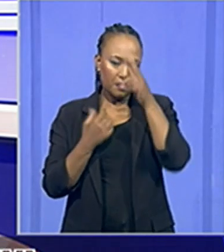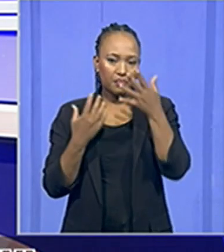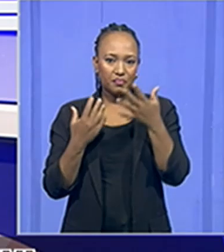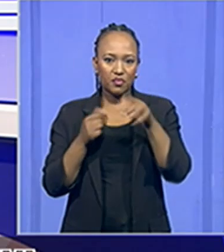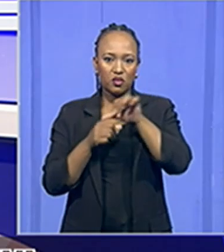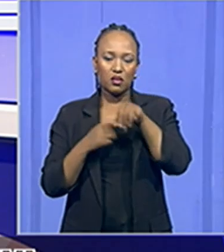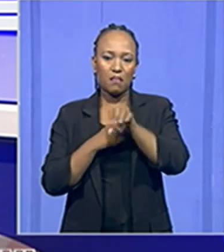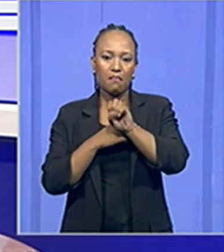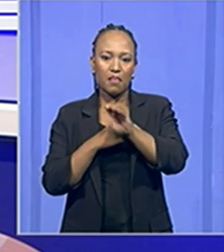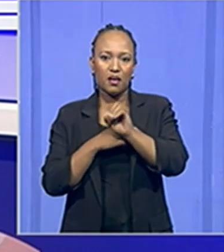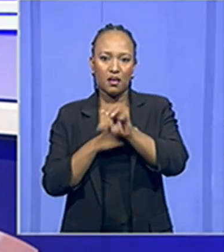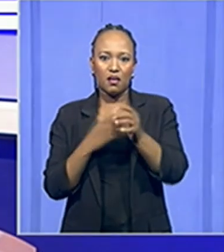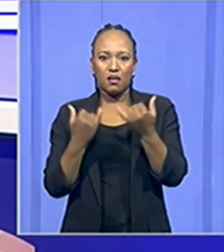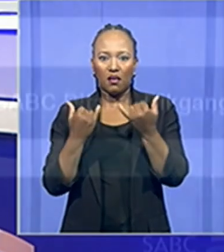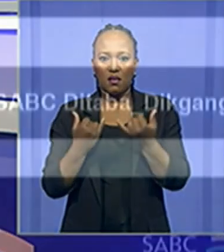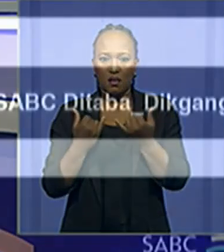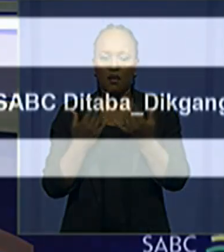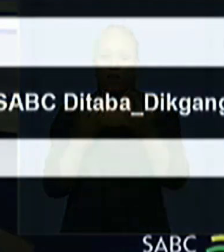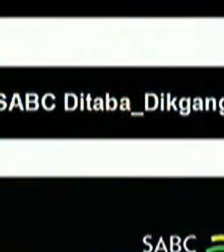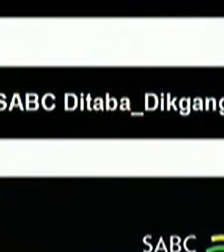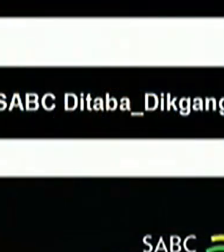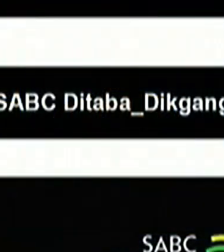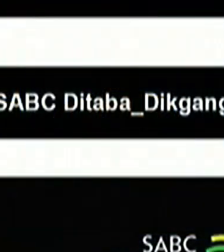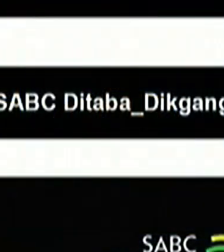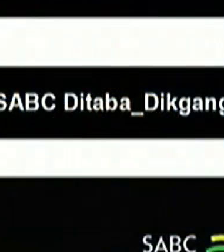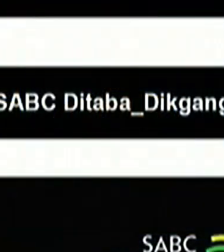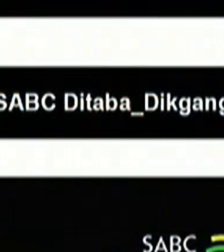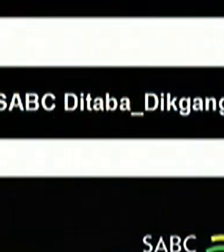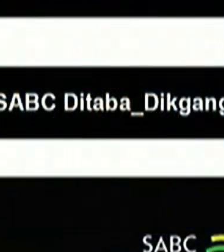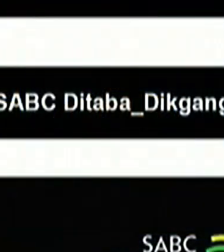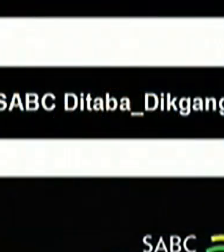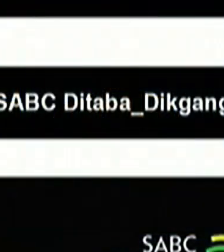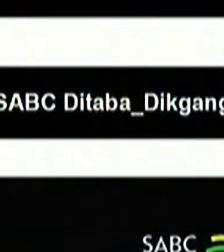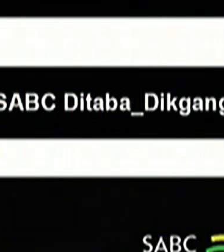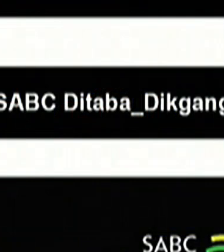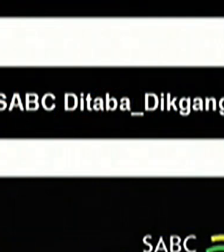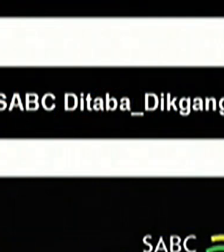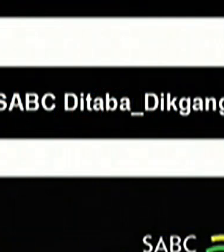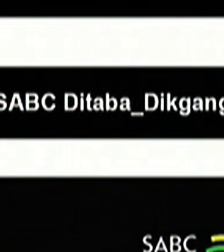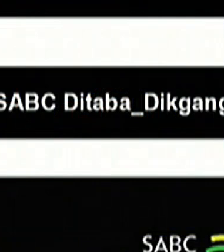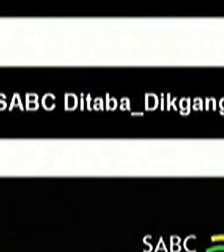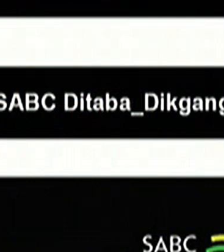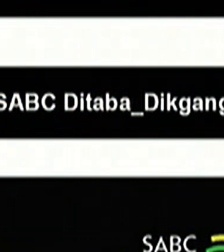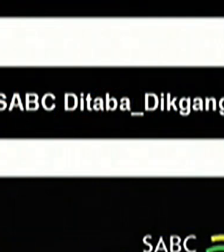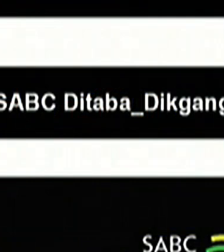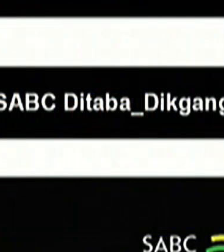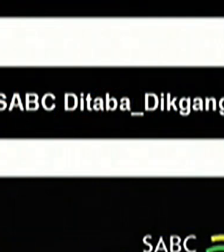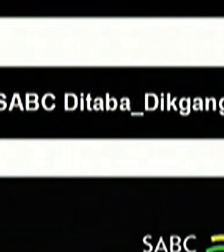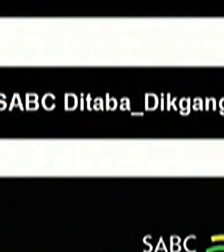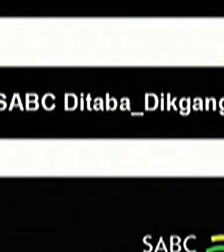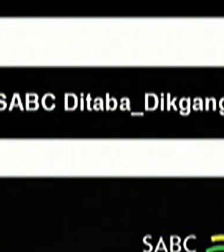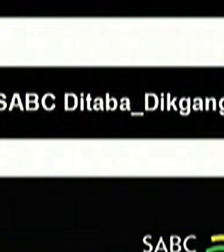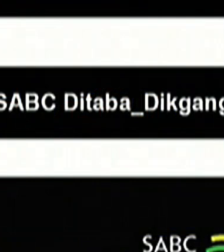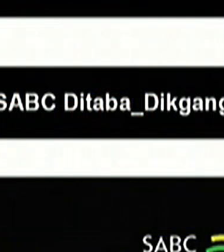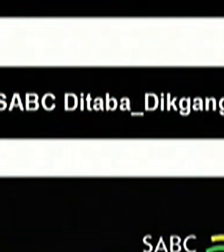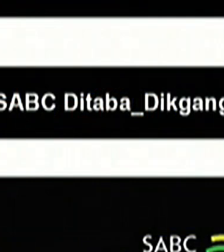le ka kgatago tema bjalo ka Facebook, X le nomoro ya rena ya WhatsApp, go YouTube dikgatišo tša rena di gona. Ba